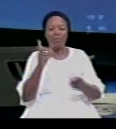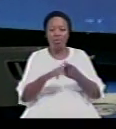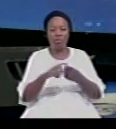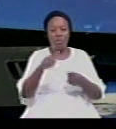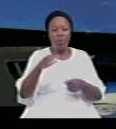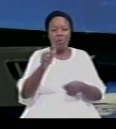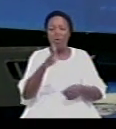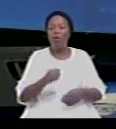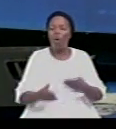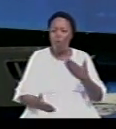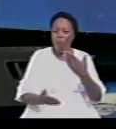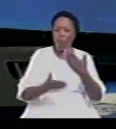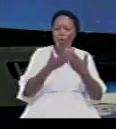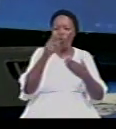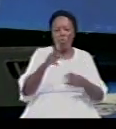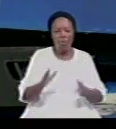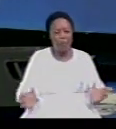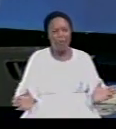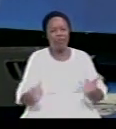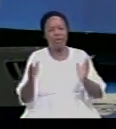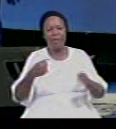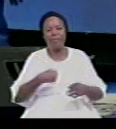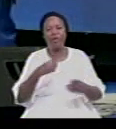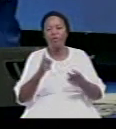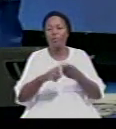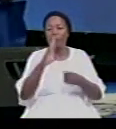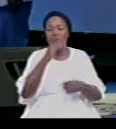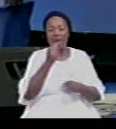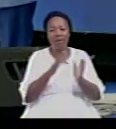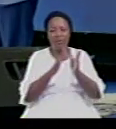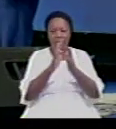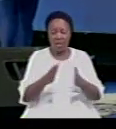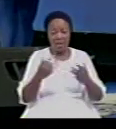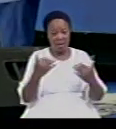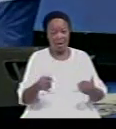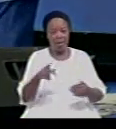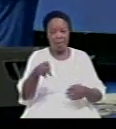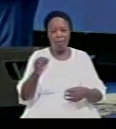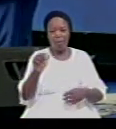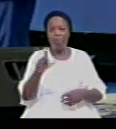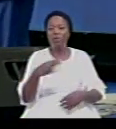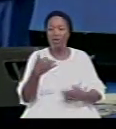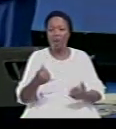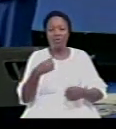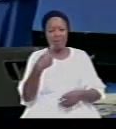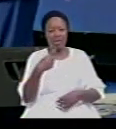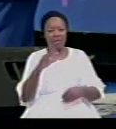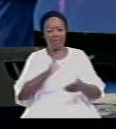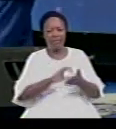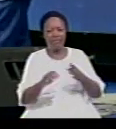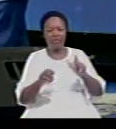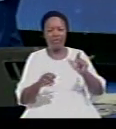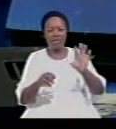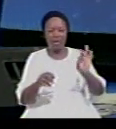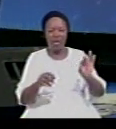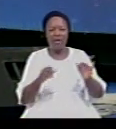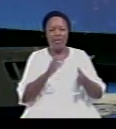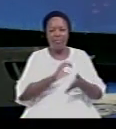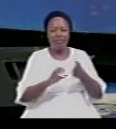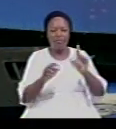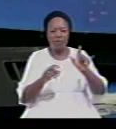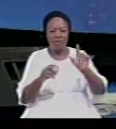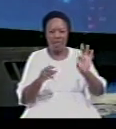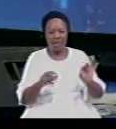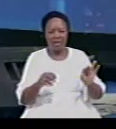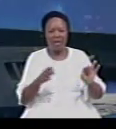thou persuadest me to be a Christian. Now Paul now said in verse 29,